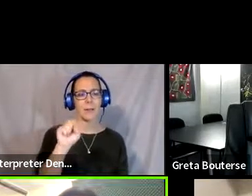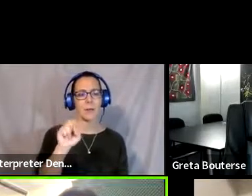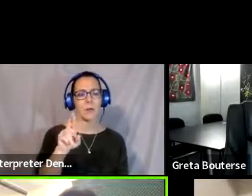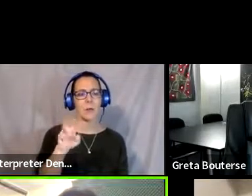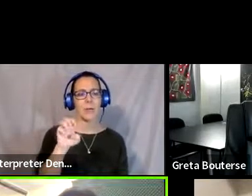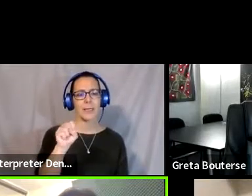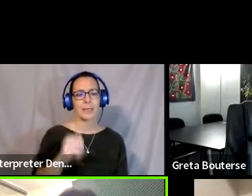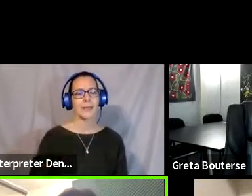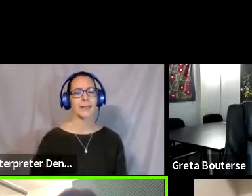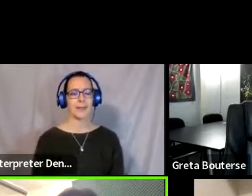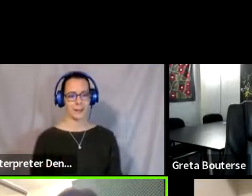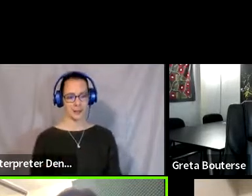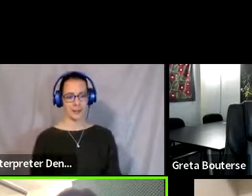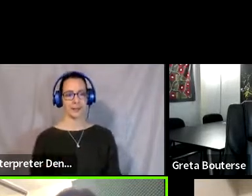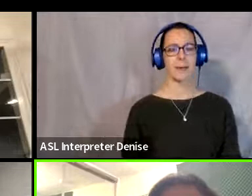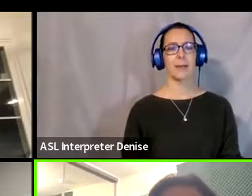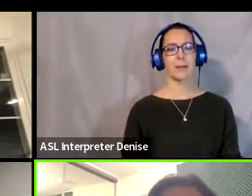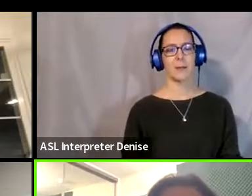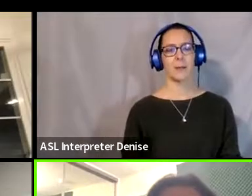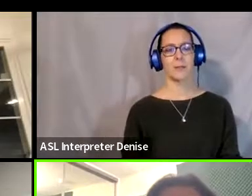yeah.